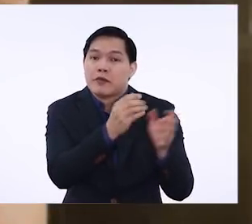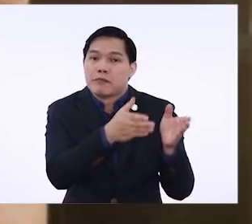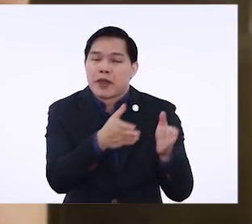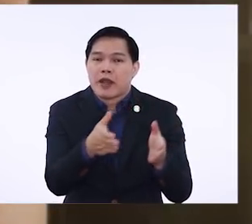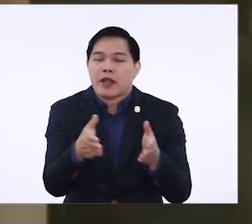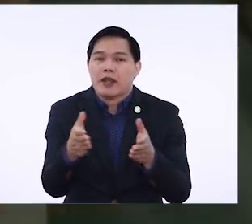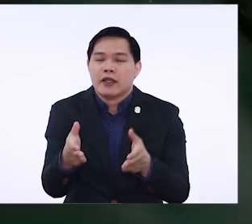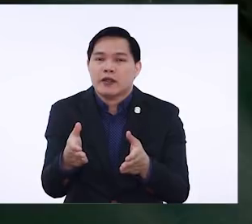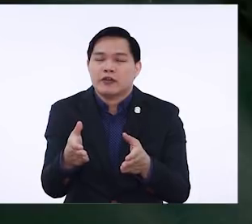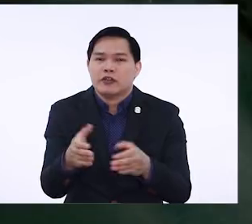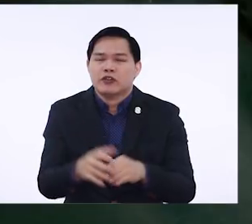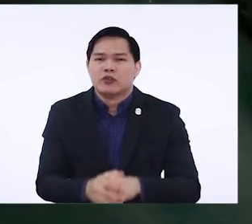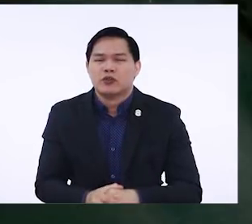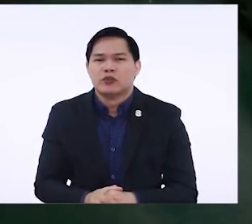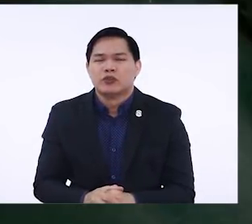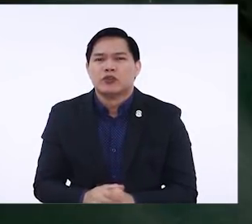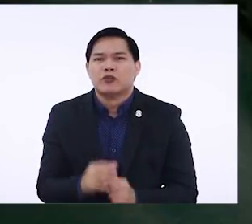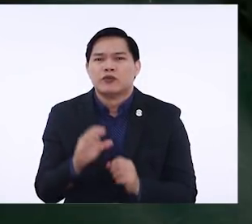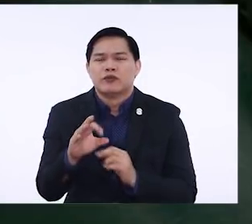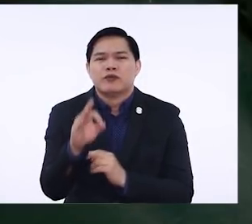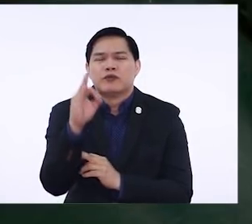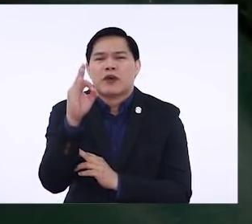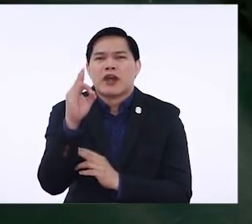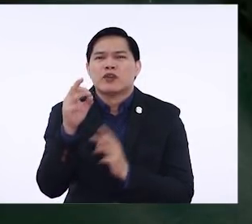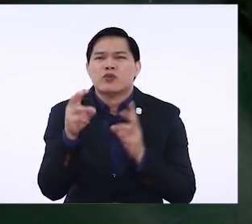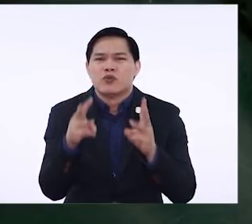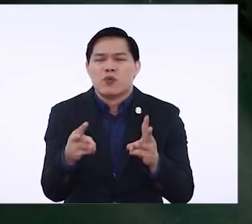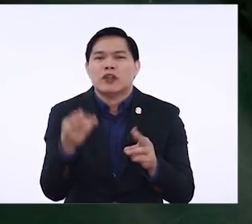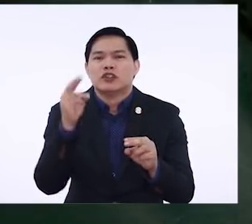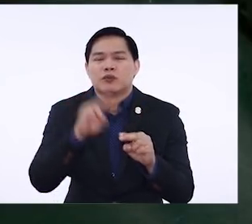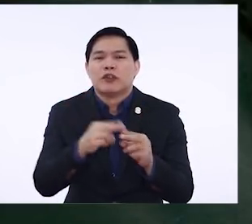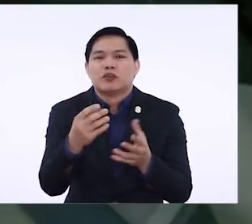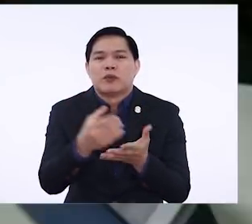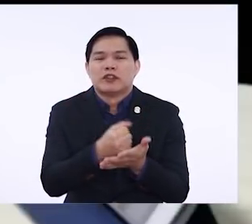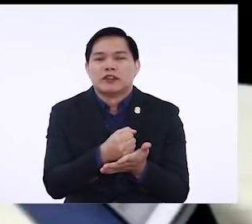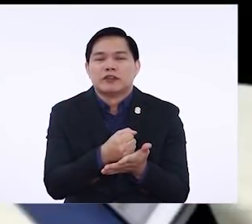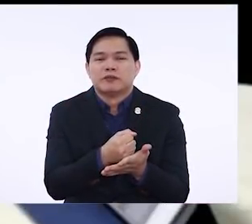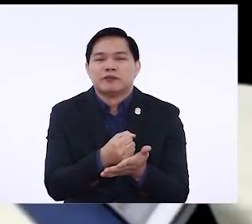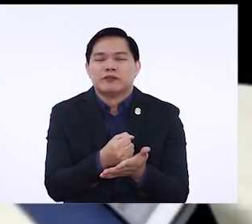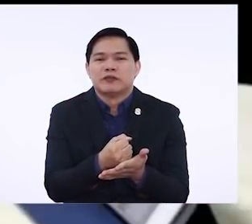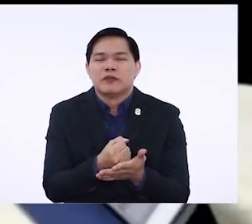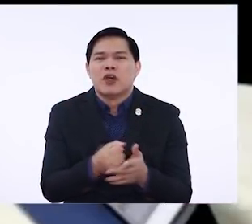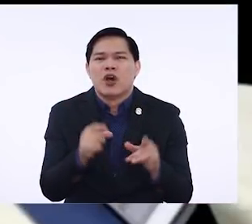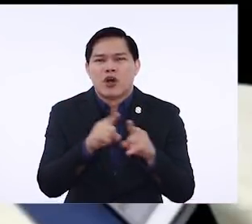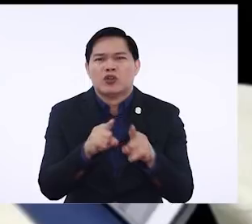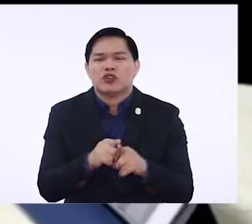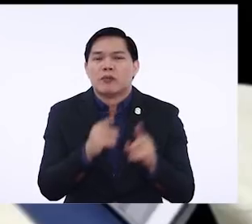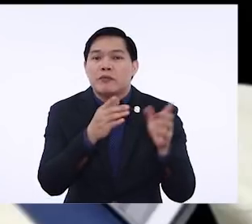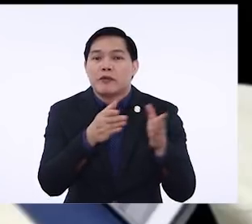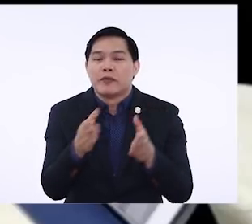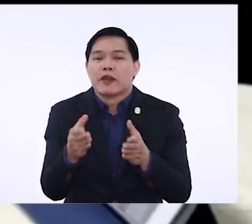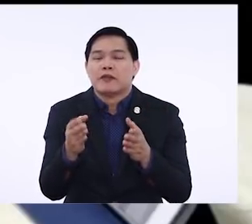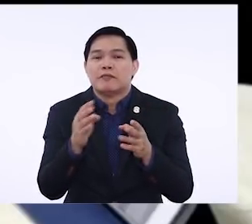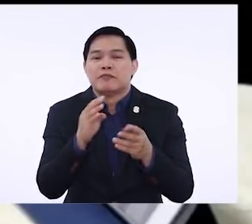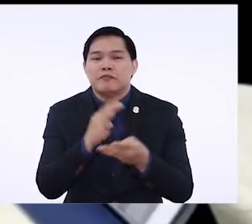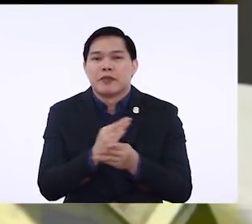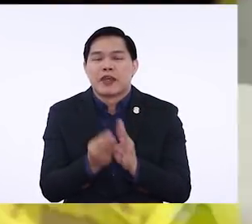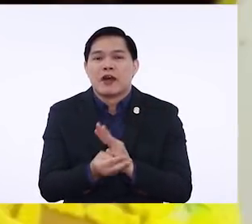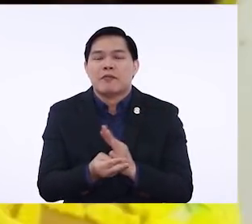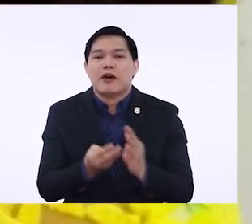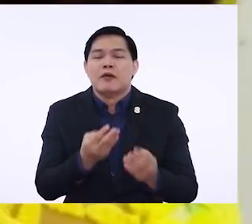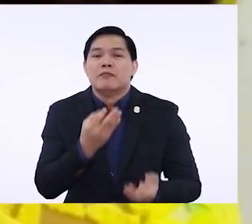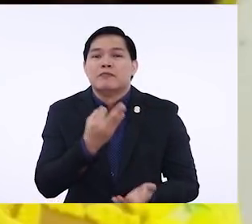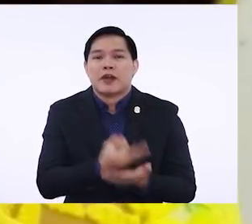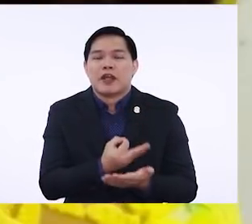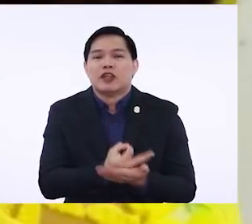them to find alternative ways to earn an additional income. This will also prepare them to become financially